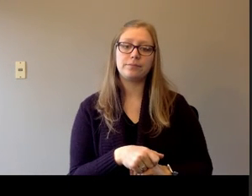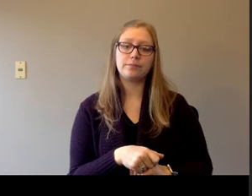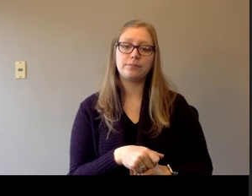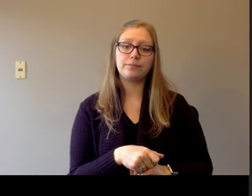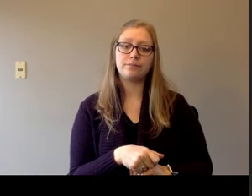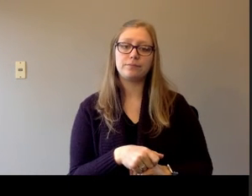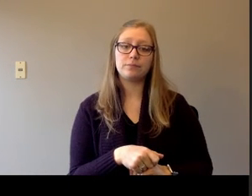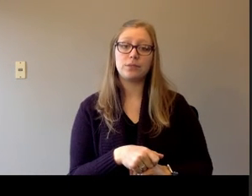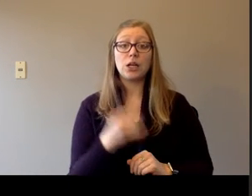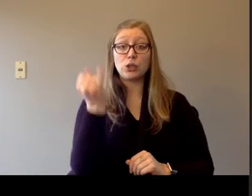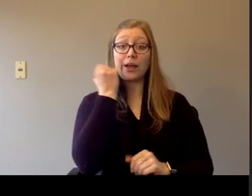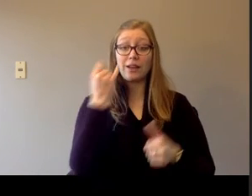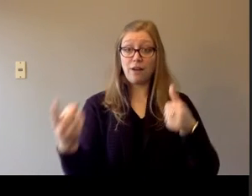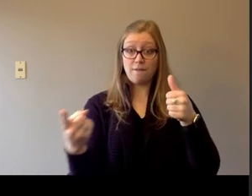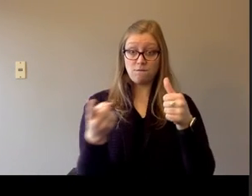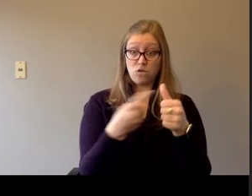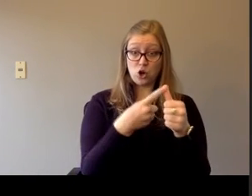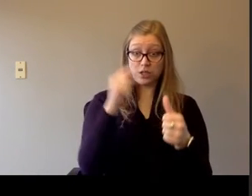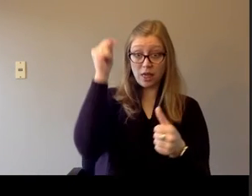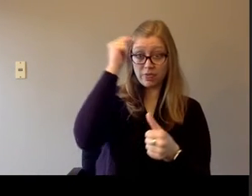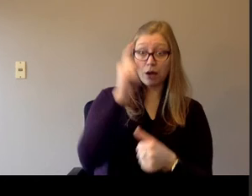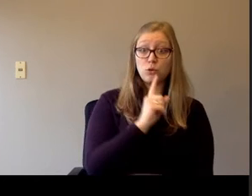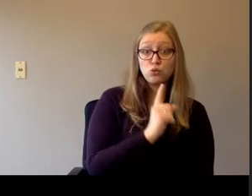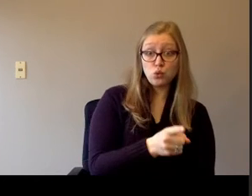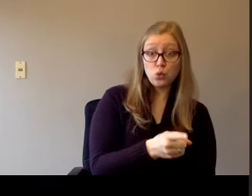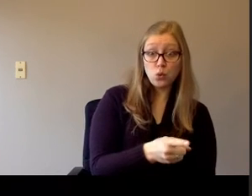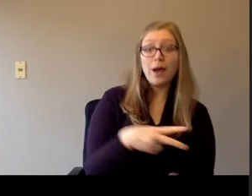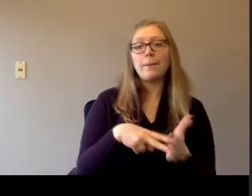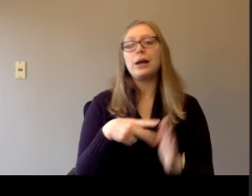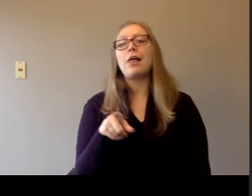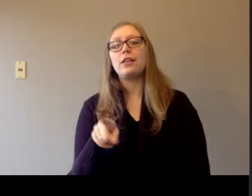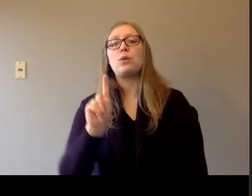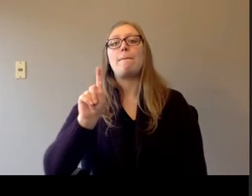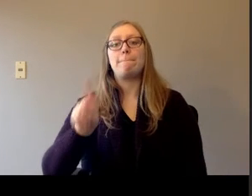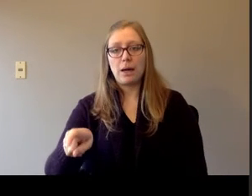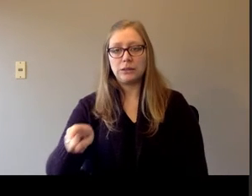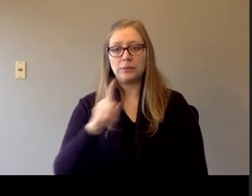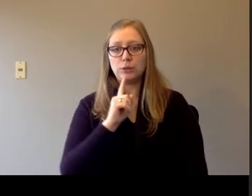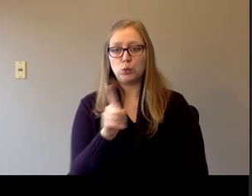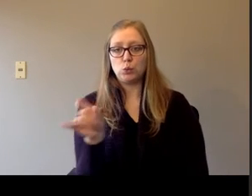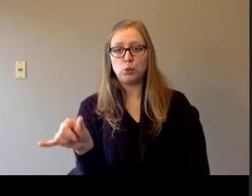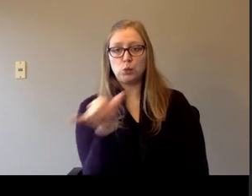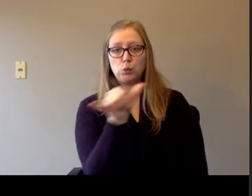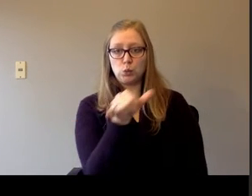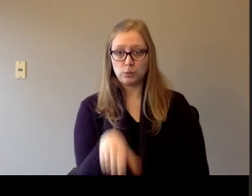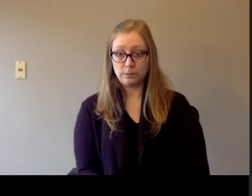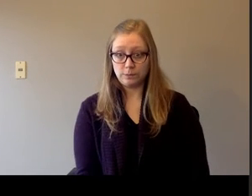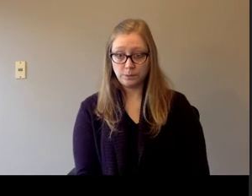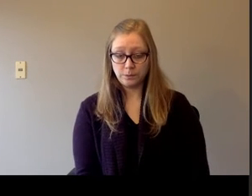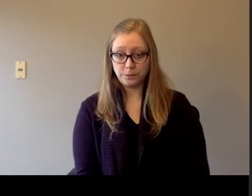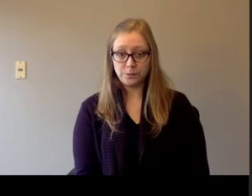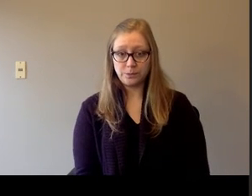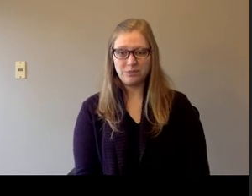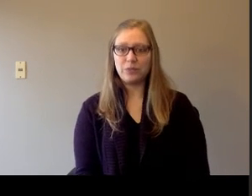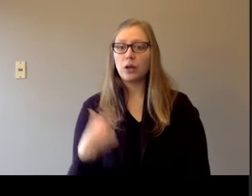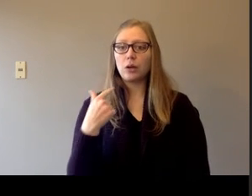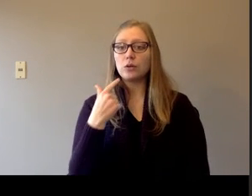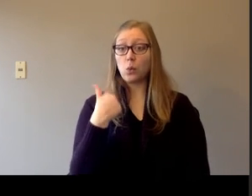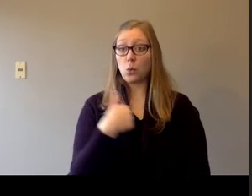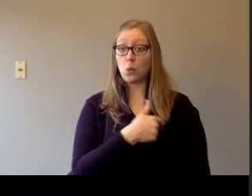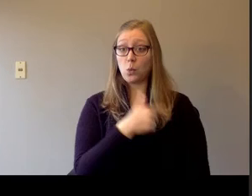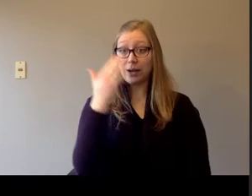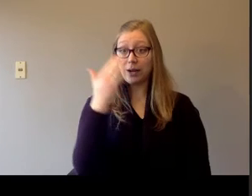It means that if the first theorem is true, then this theorem is going to be also true. And so because we know that if I add the angles